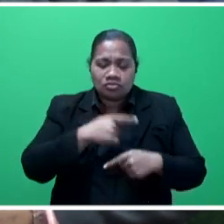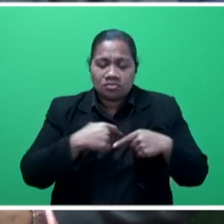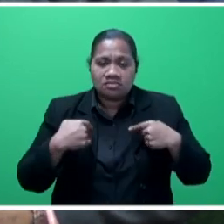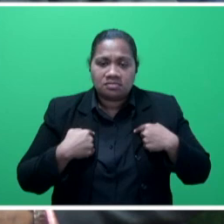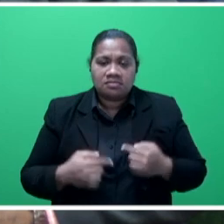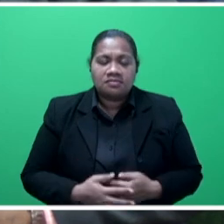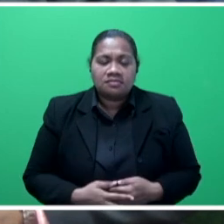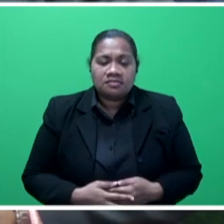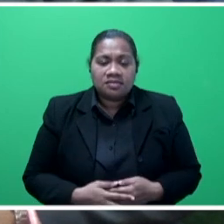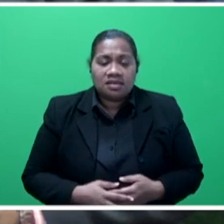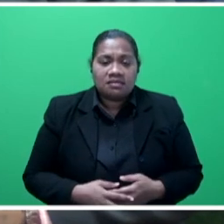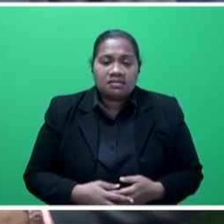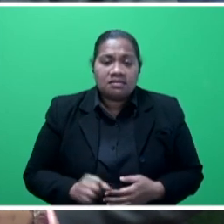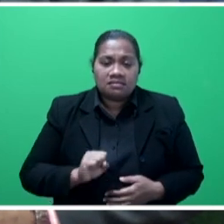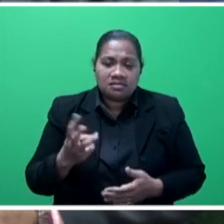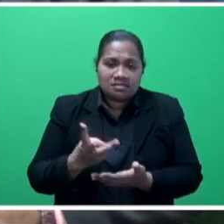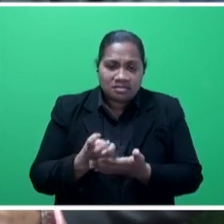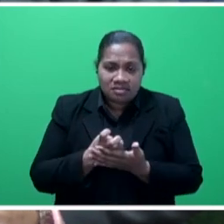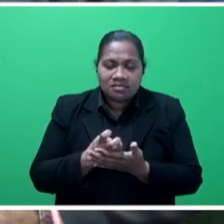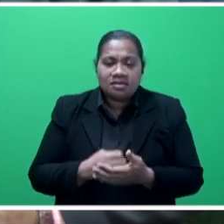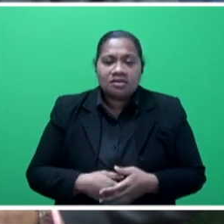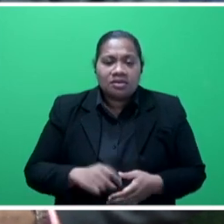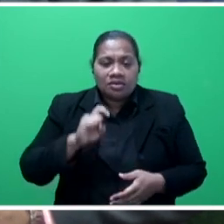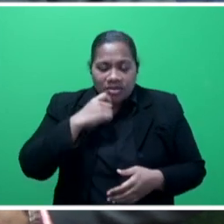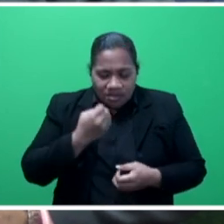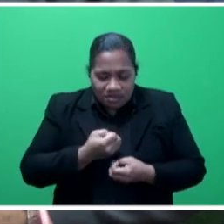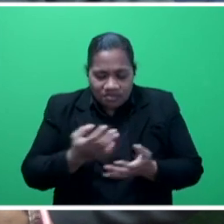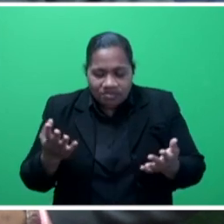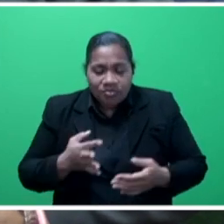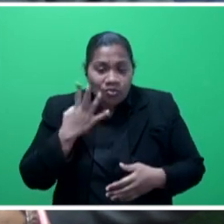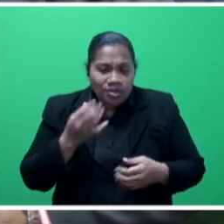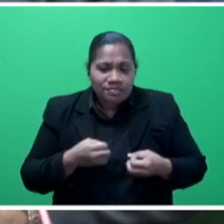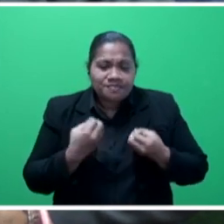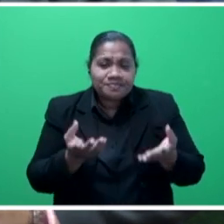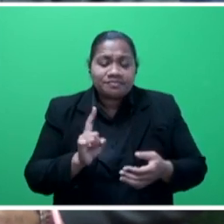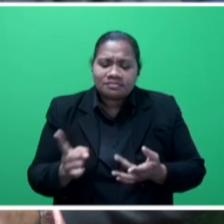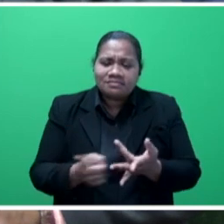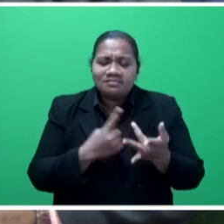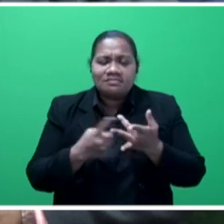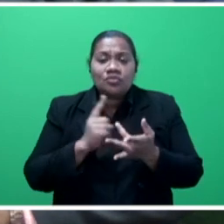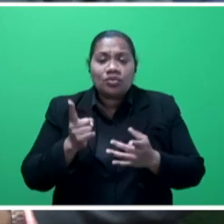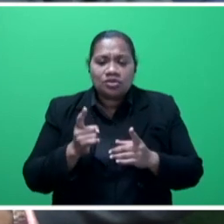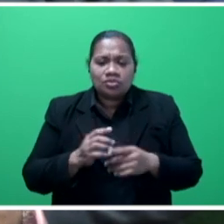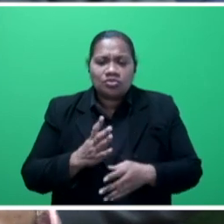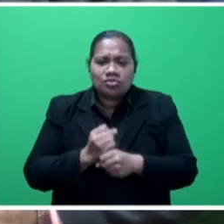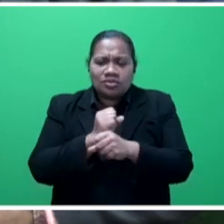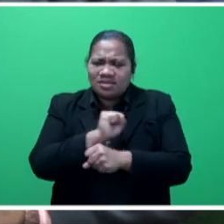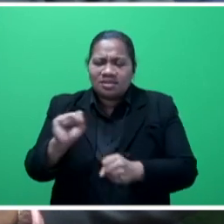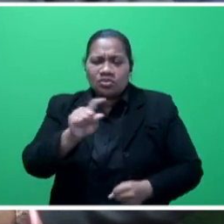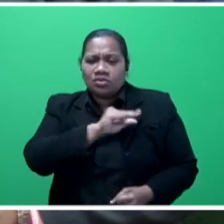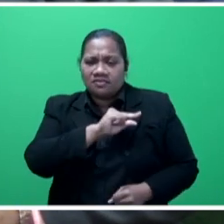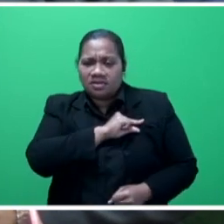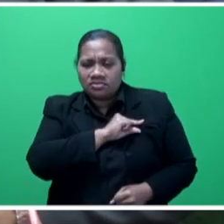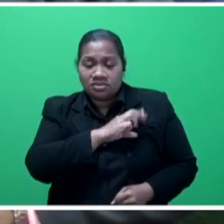their salaries will be addressed while providing incentives for others to upgrade their qualification. The Ministry is working with the Ministry